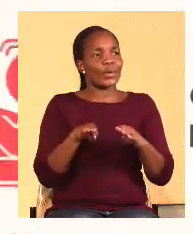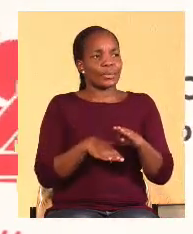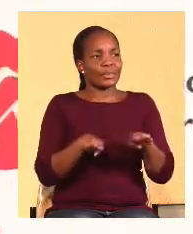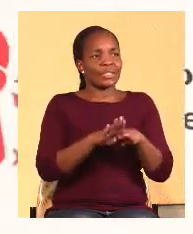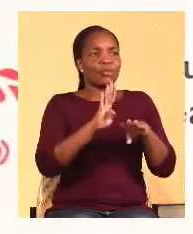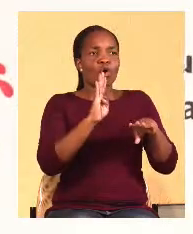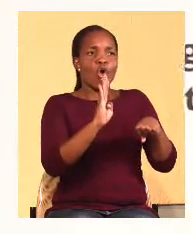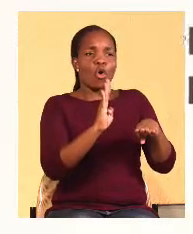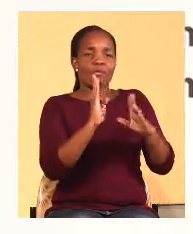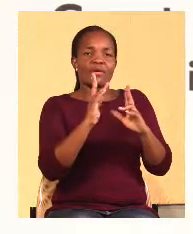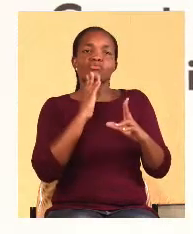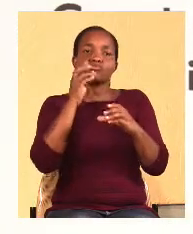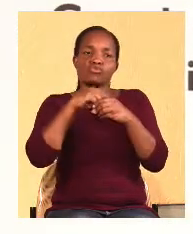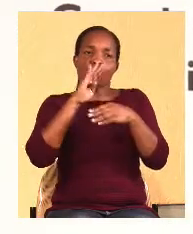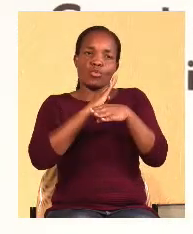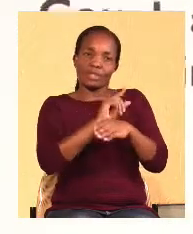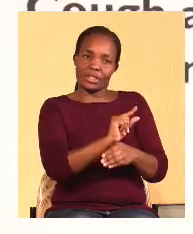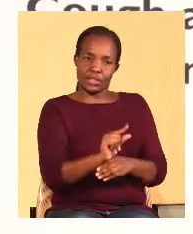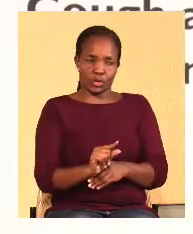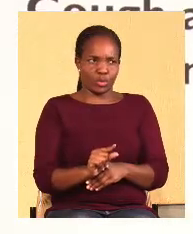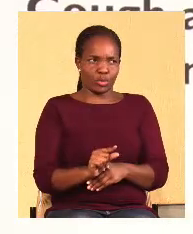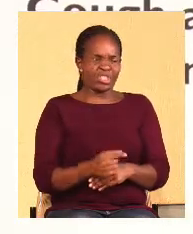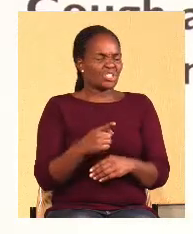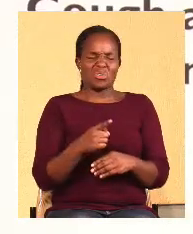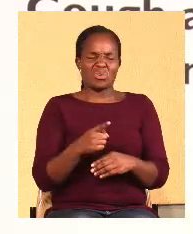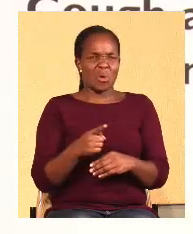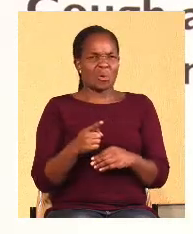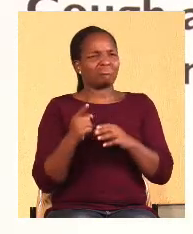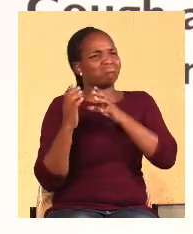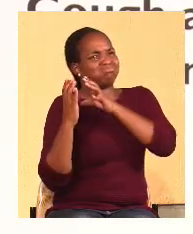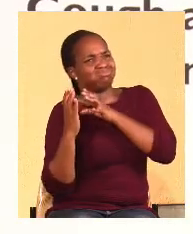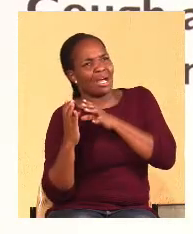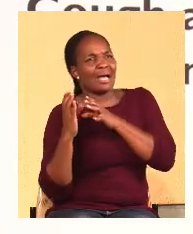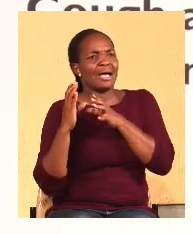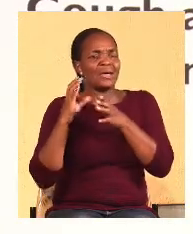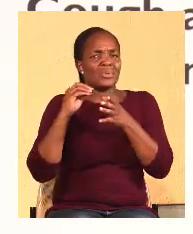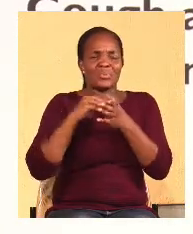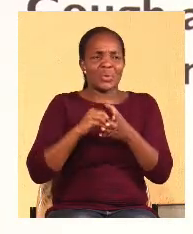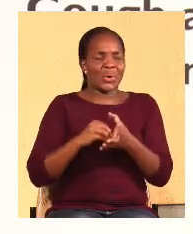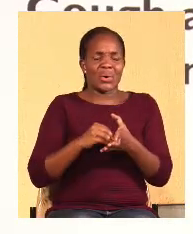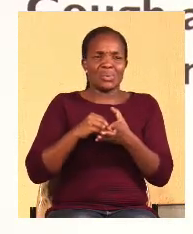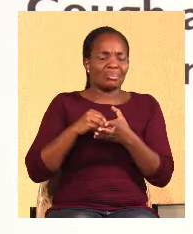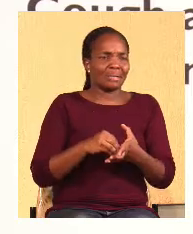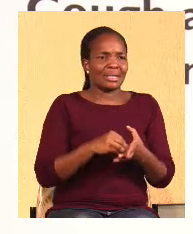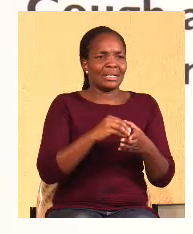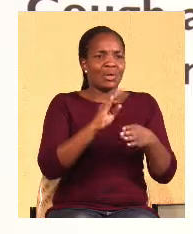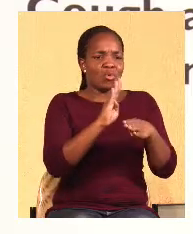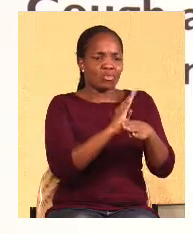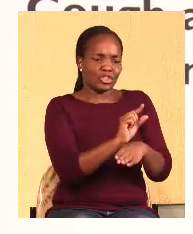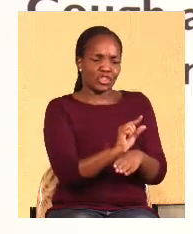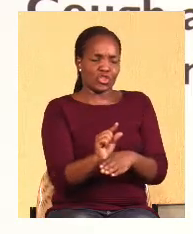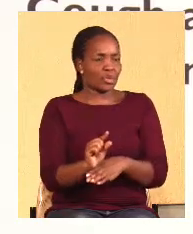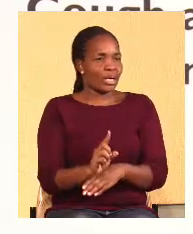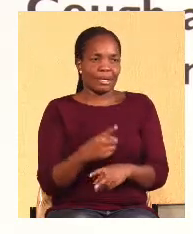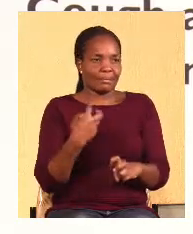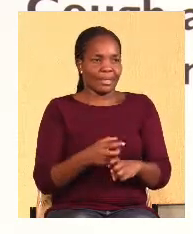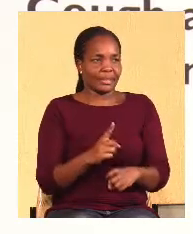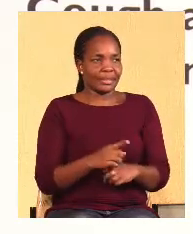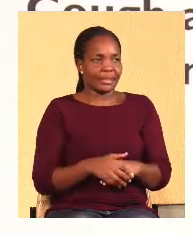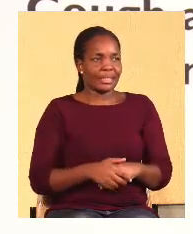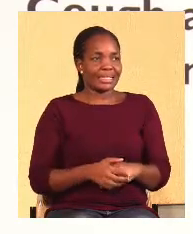market. Okay. So this is not an additional burden that is placed only on informal traders or in open markets. We do require